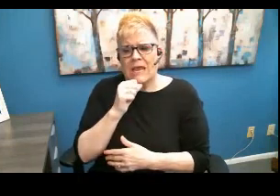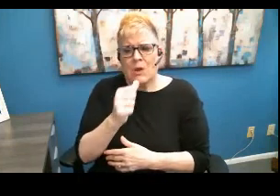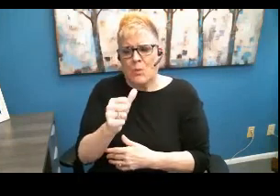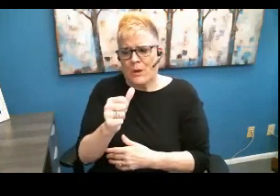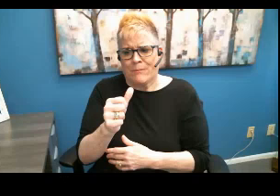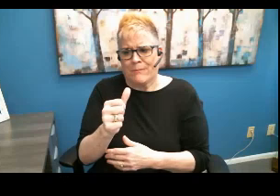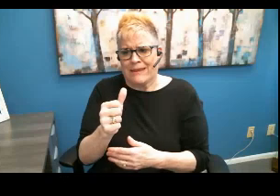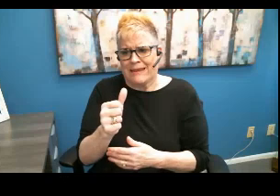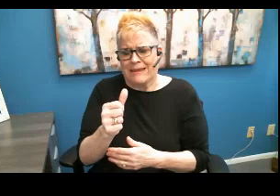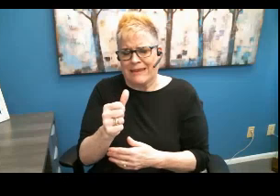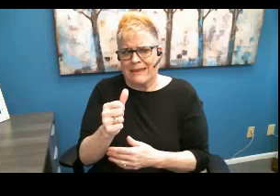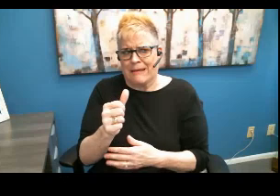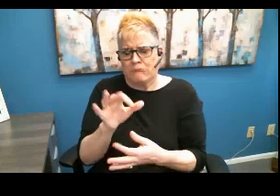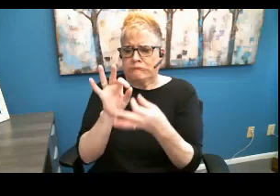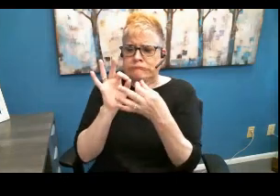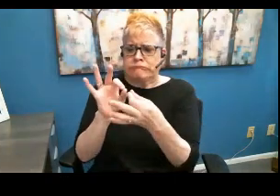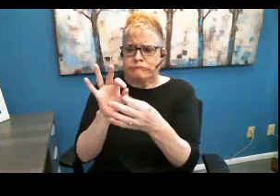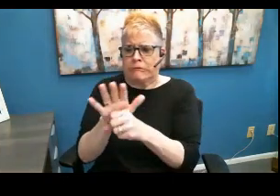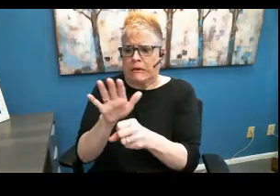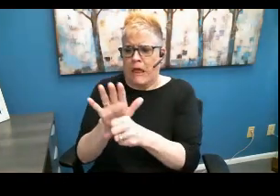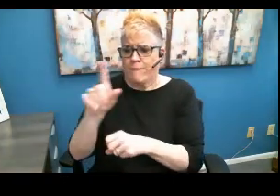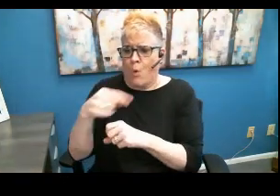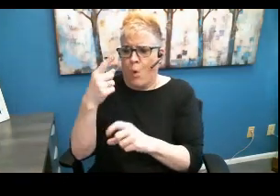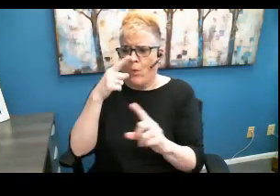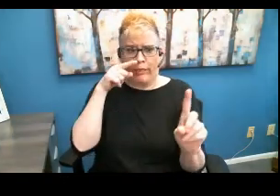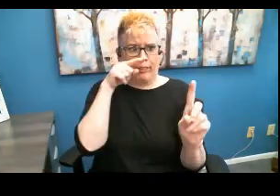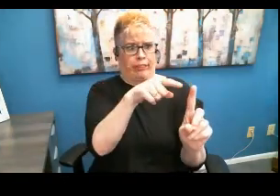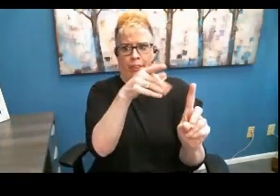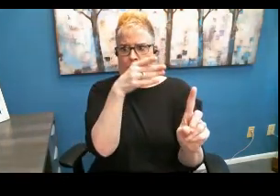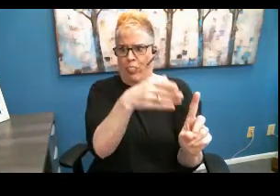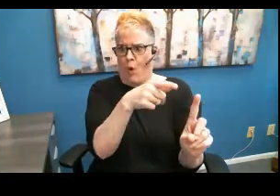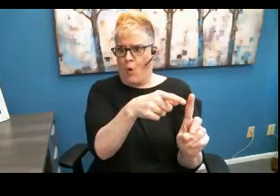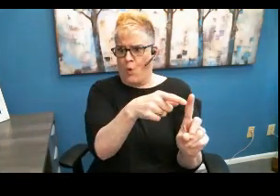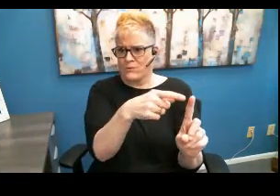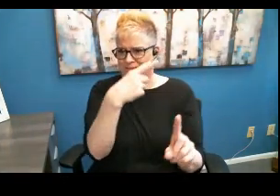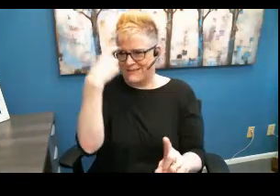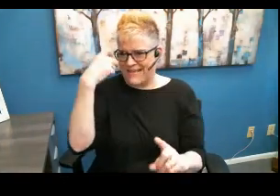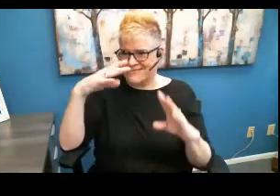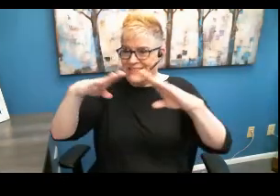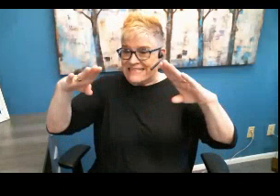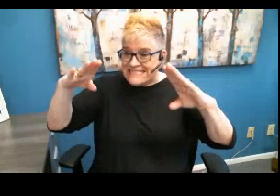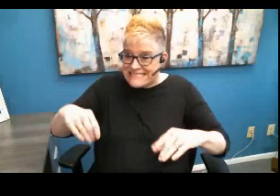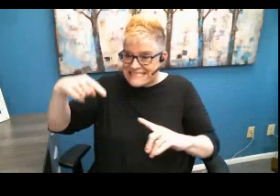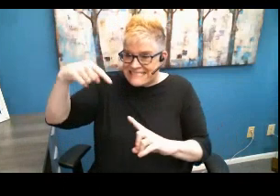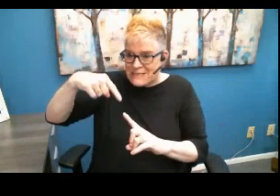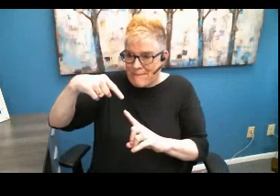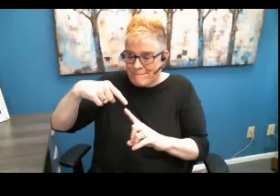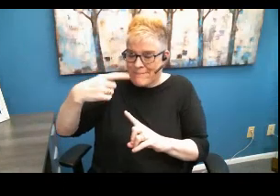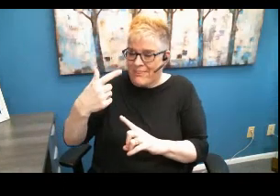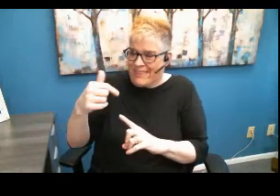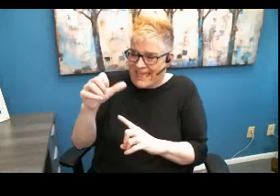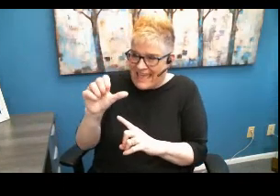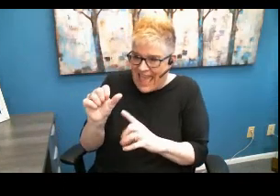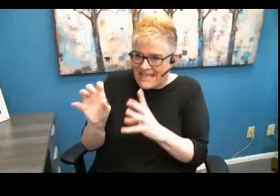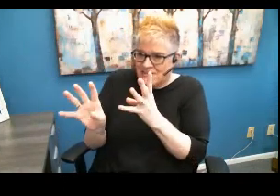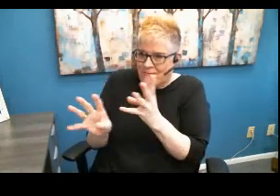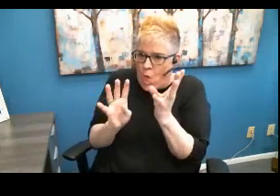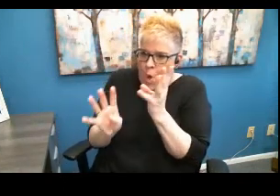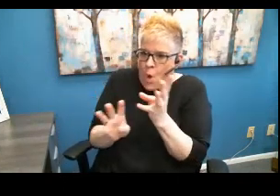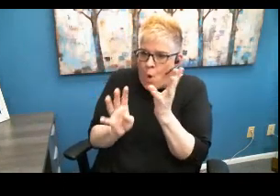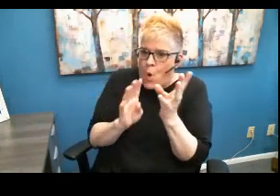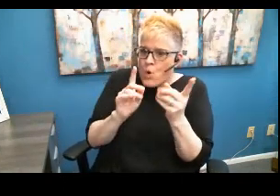clean enough for us to just only be able to target those, because of the hydraulics of the system, and getting the gas molecules to actually flow to that